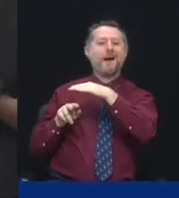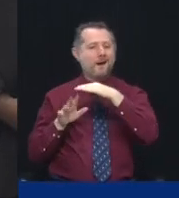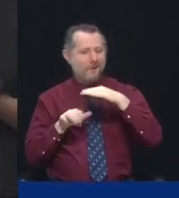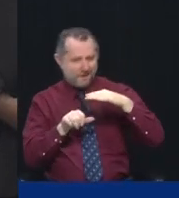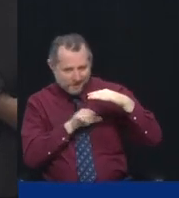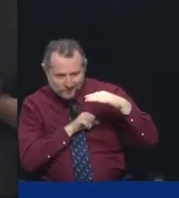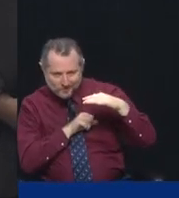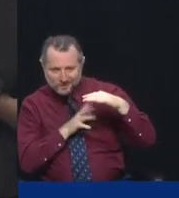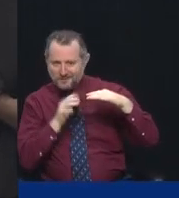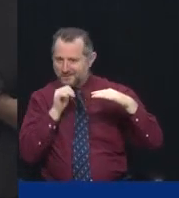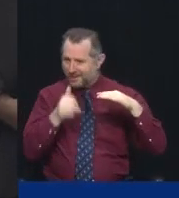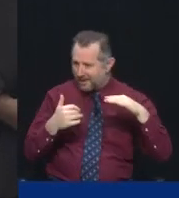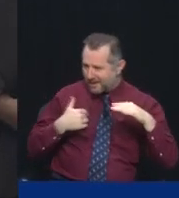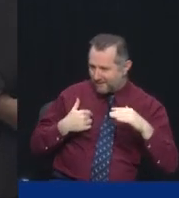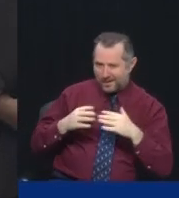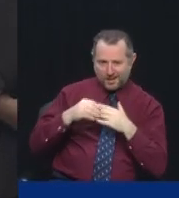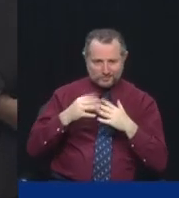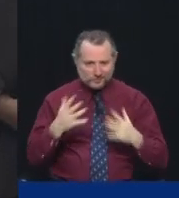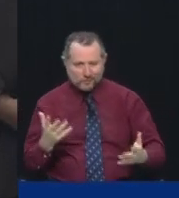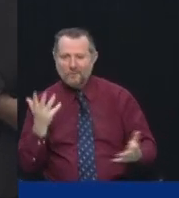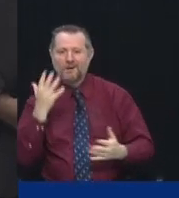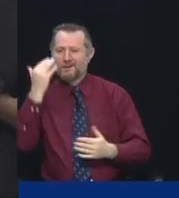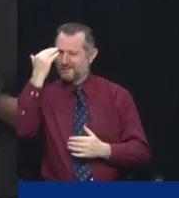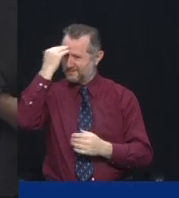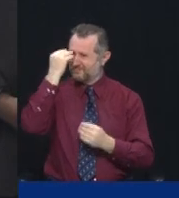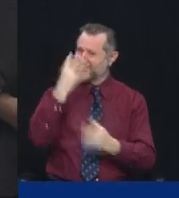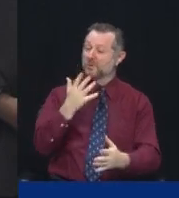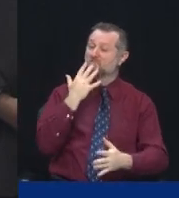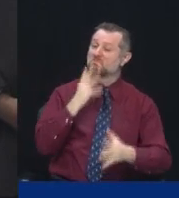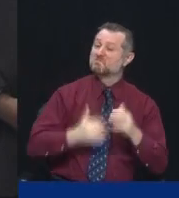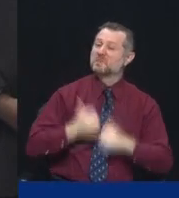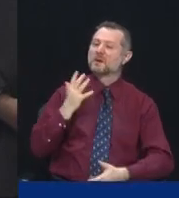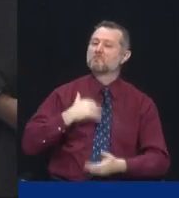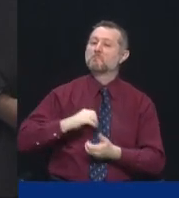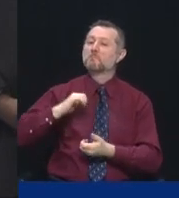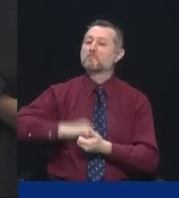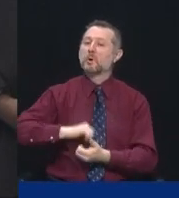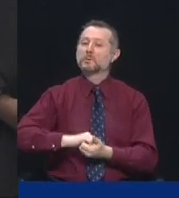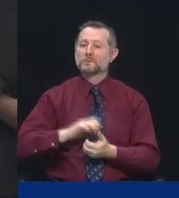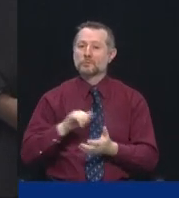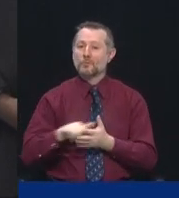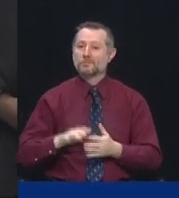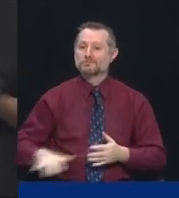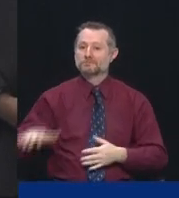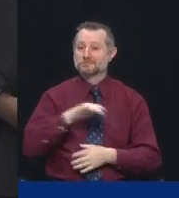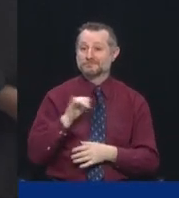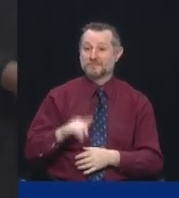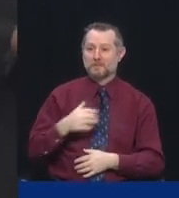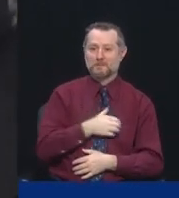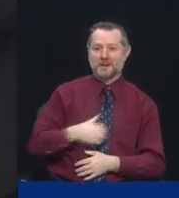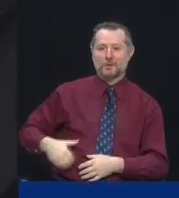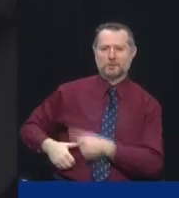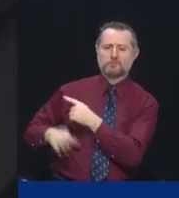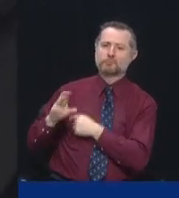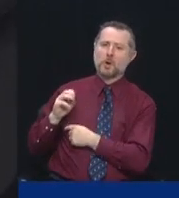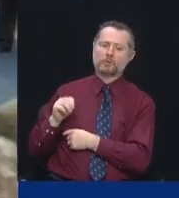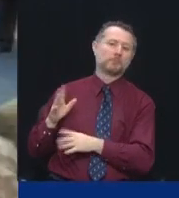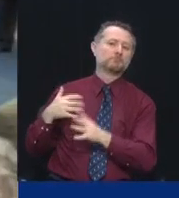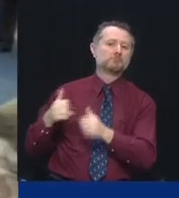not have across the state than Mayor Byron Brown. He really stepped up when things were at their worst. So let's give him another round of